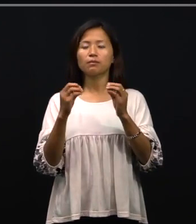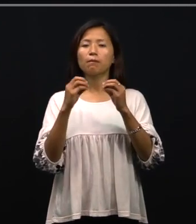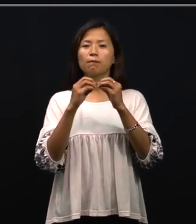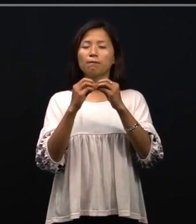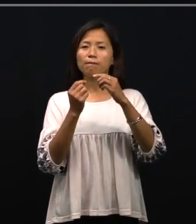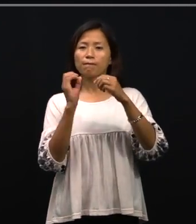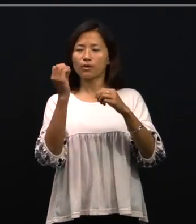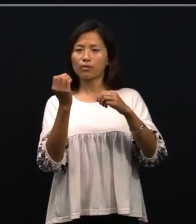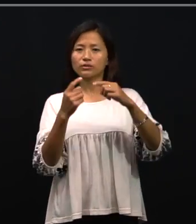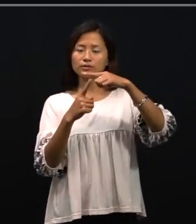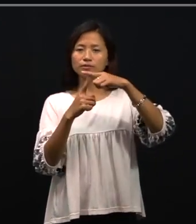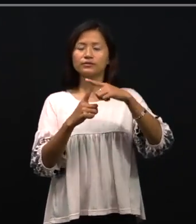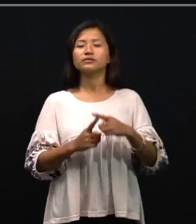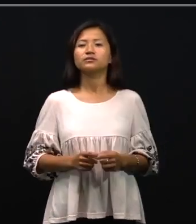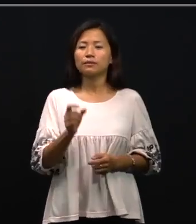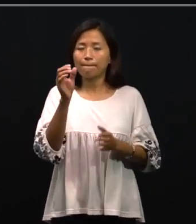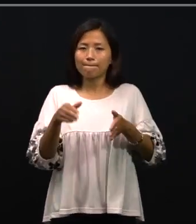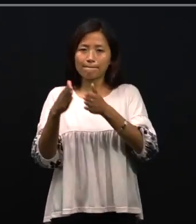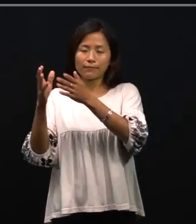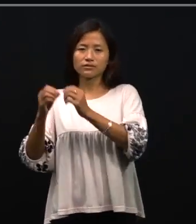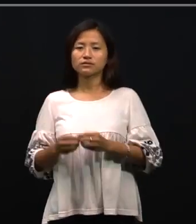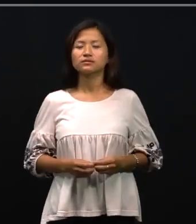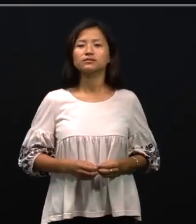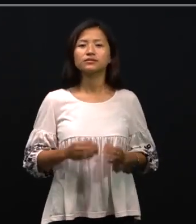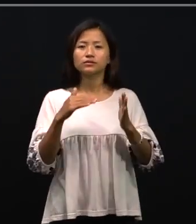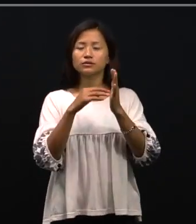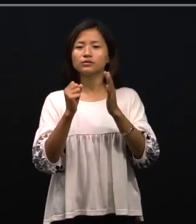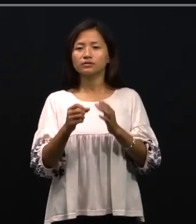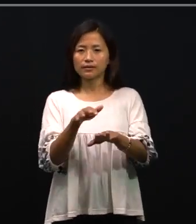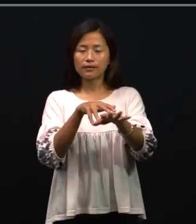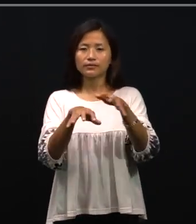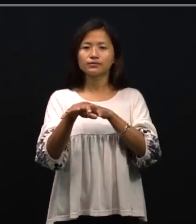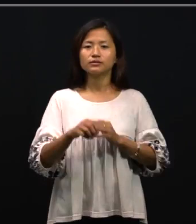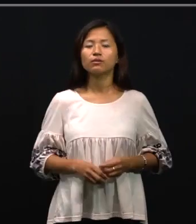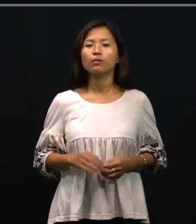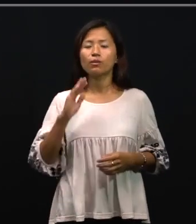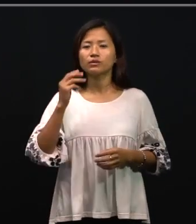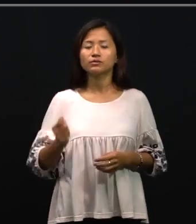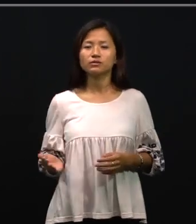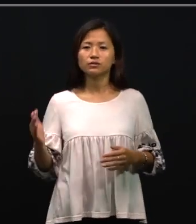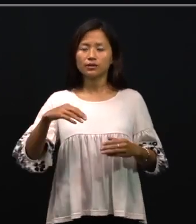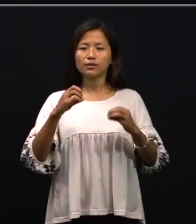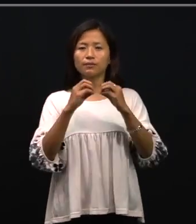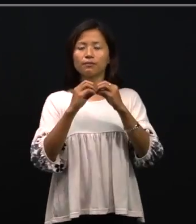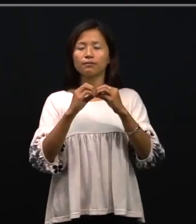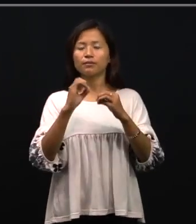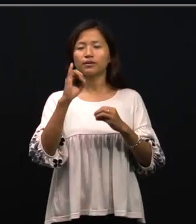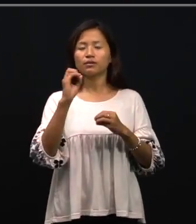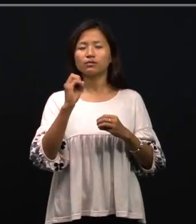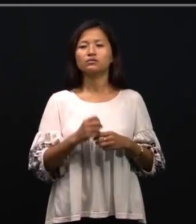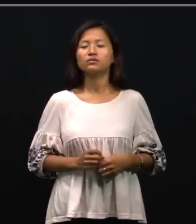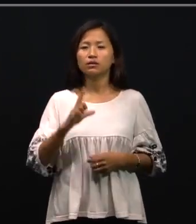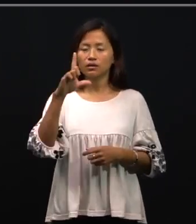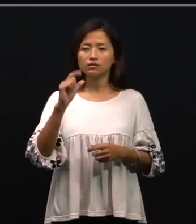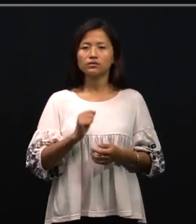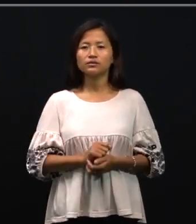of animals. So when we come to biology, which is the study of living organisms, of living